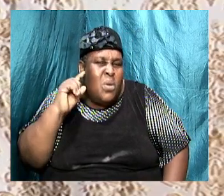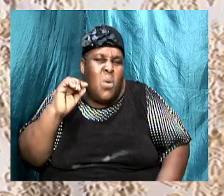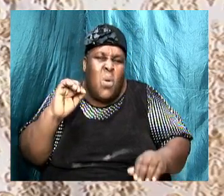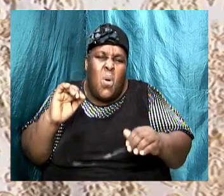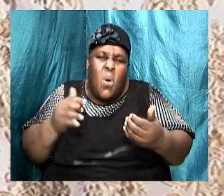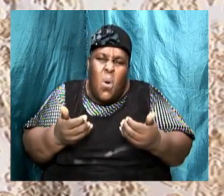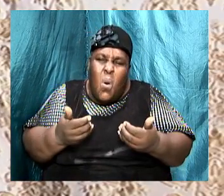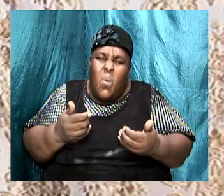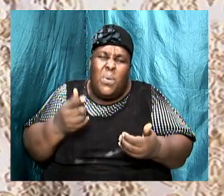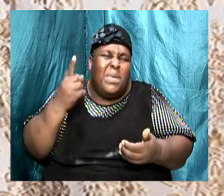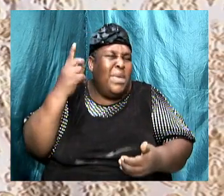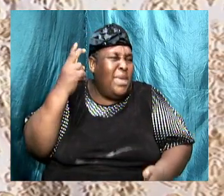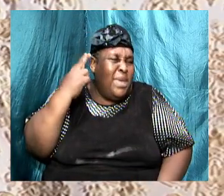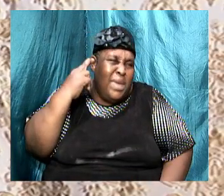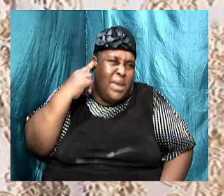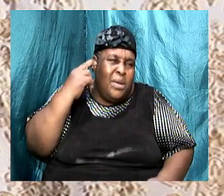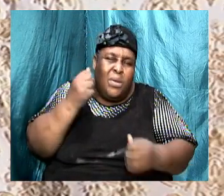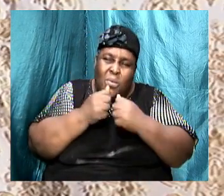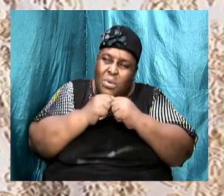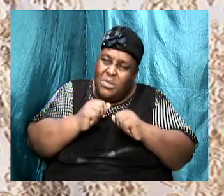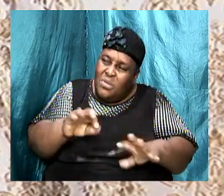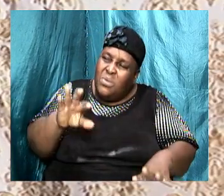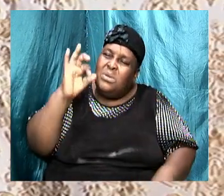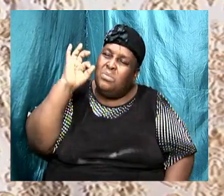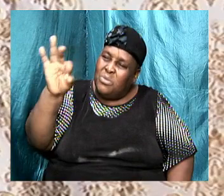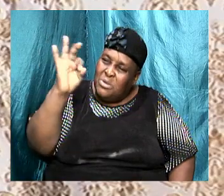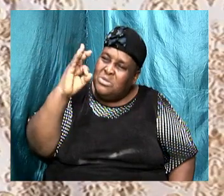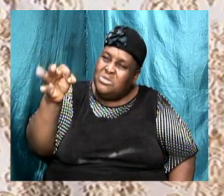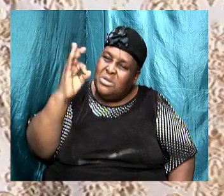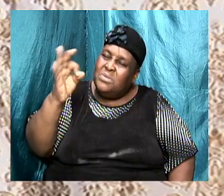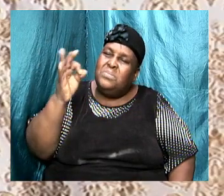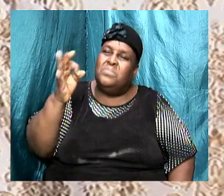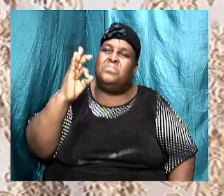And how shall they hear without a preacher?